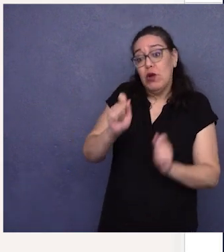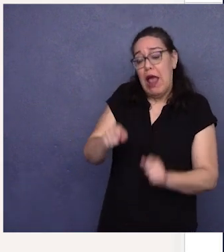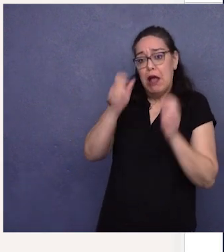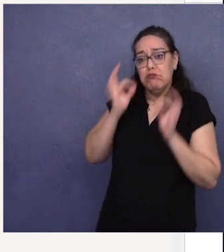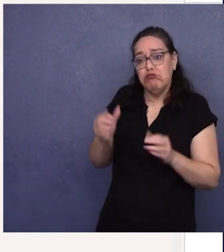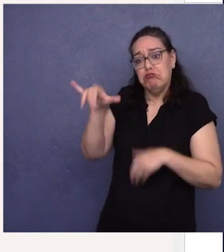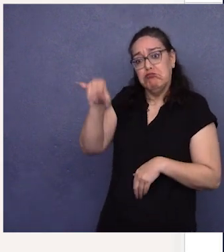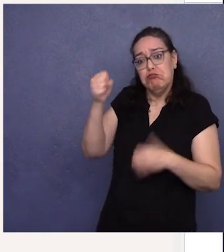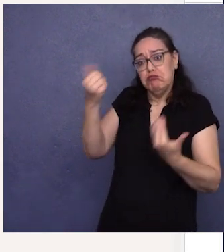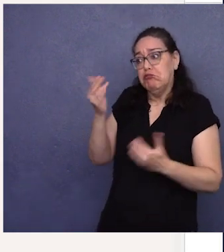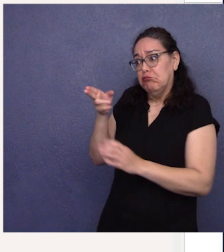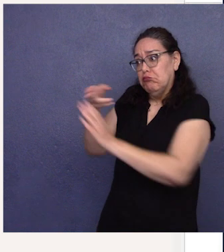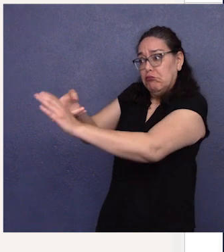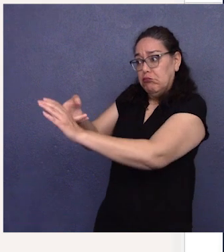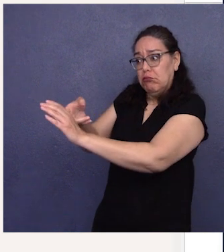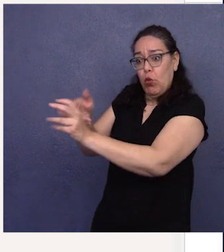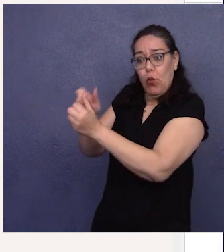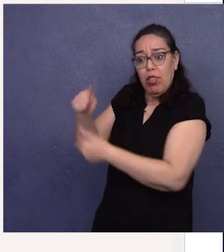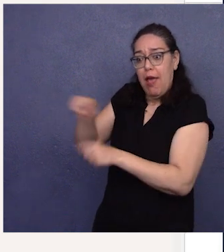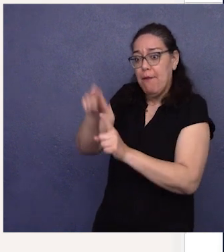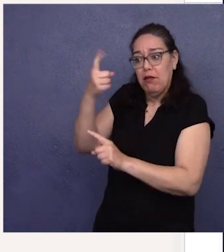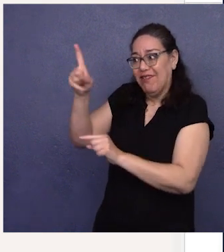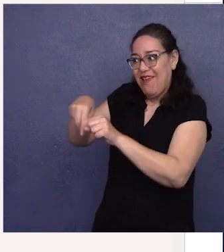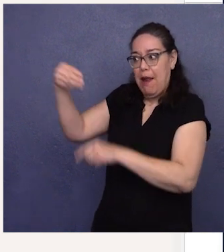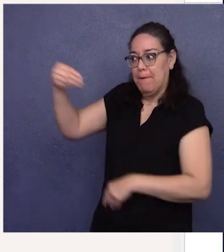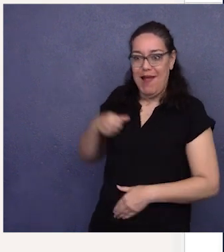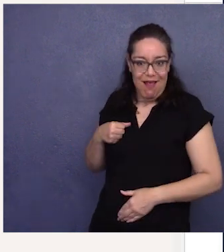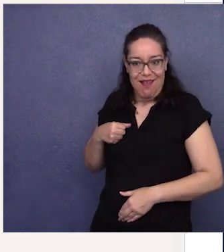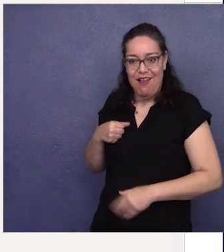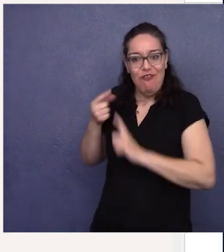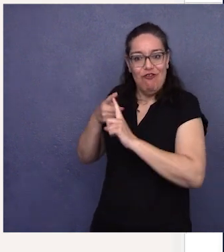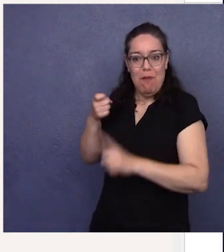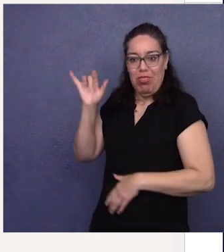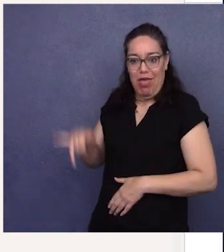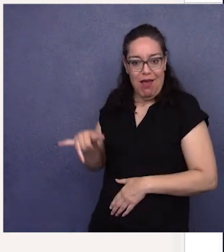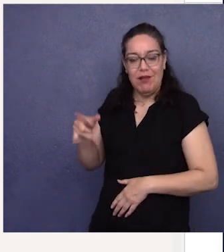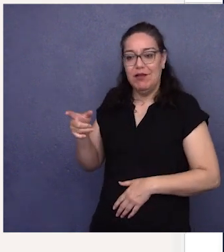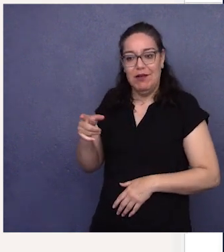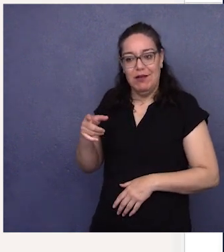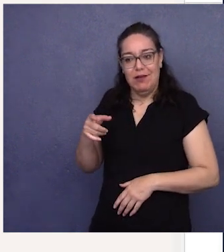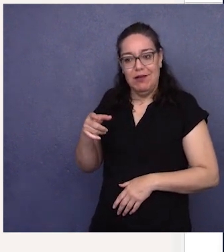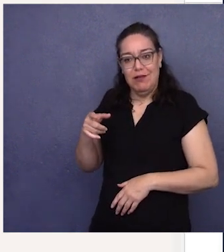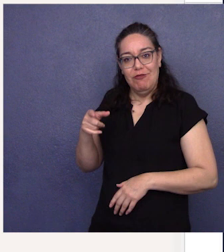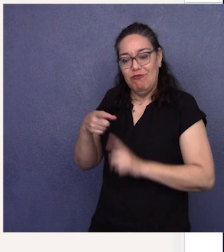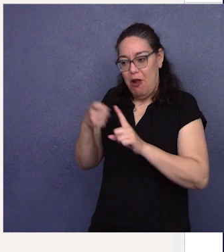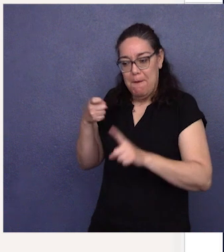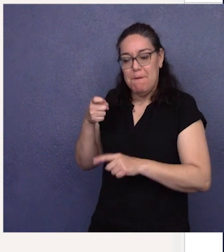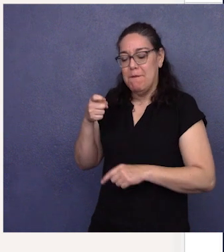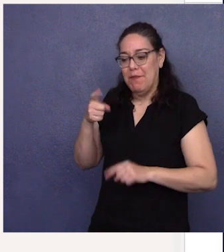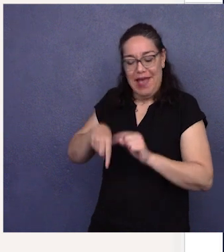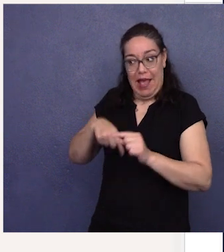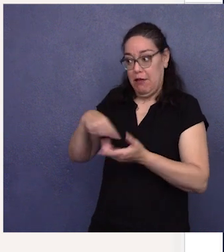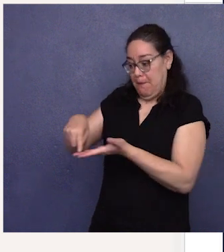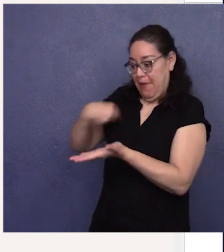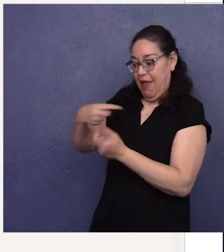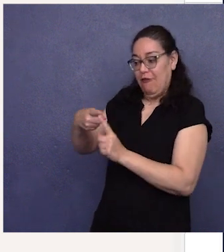you will not be paid. You cannot be a paid artist from a nonprofit